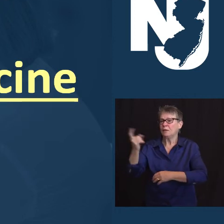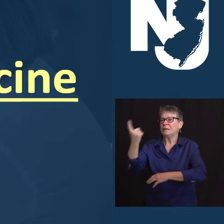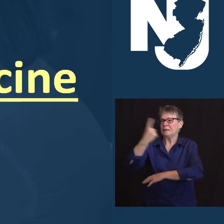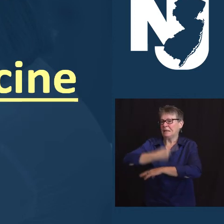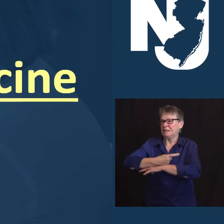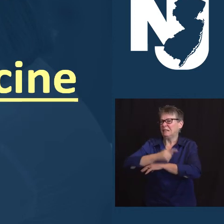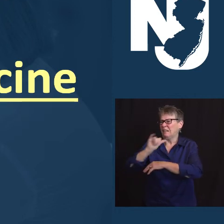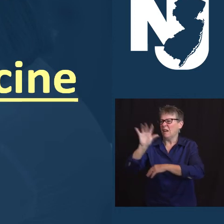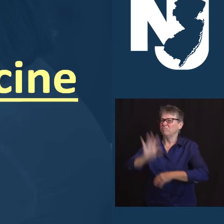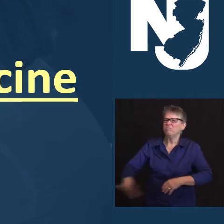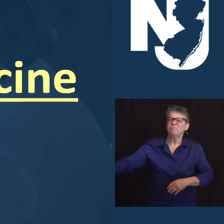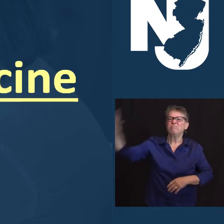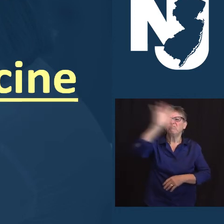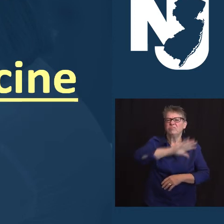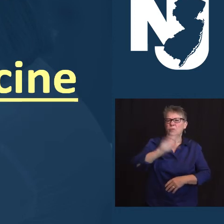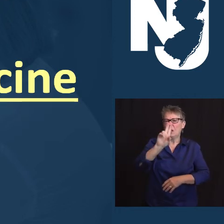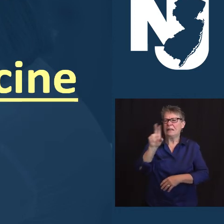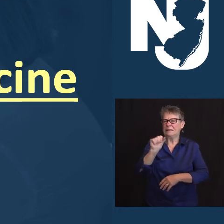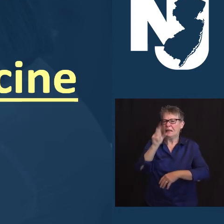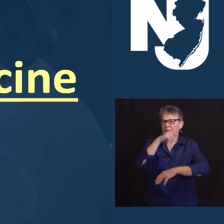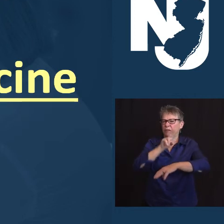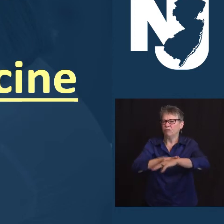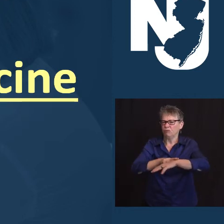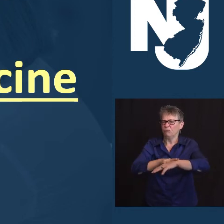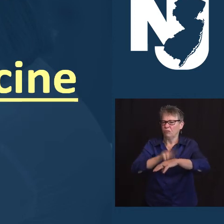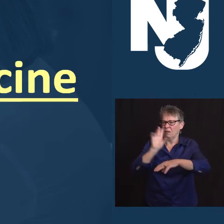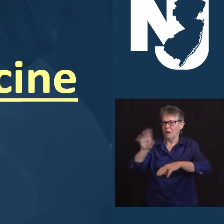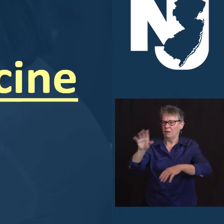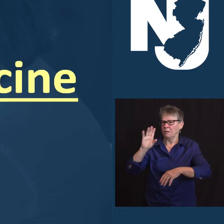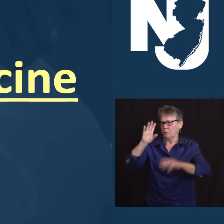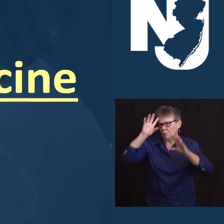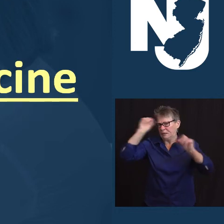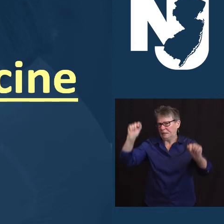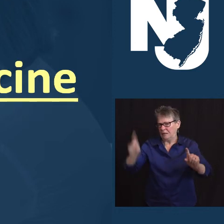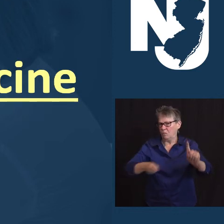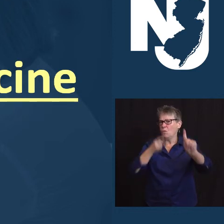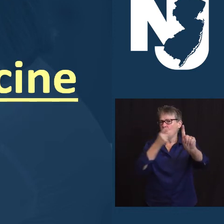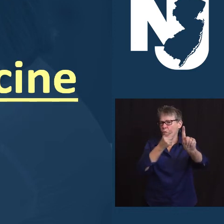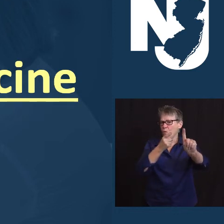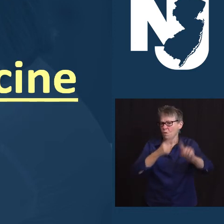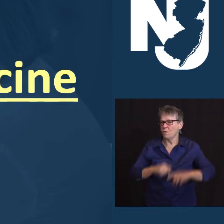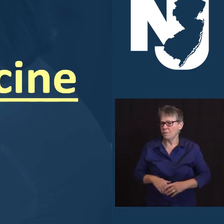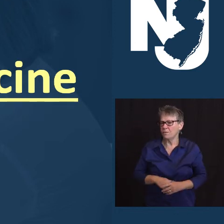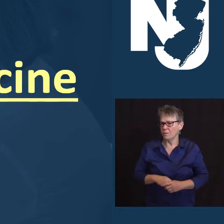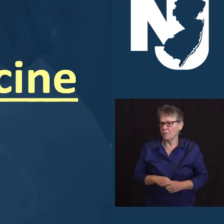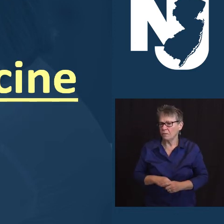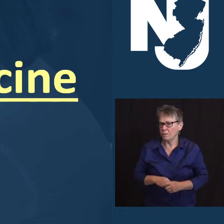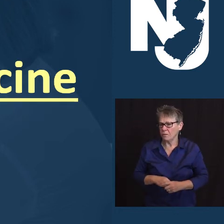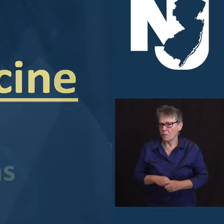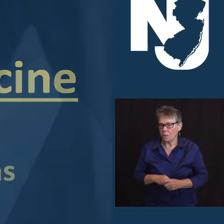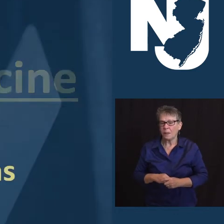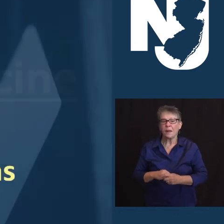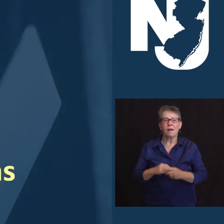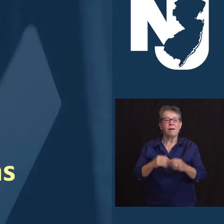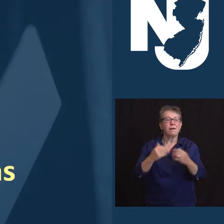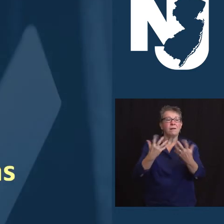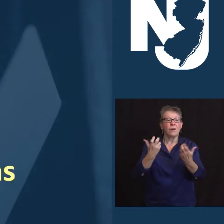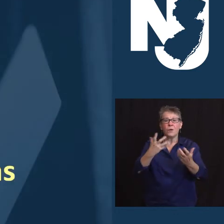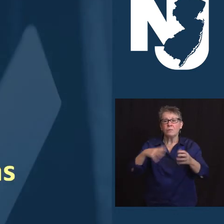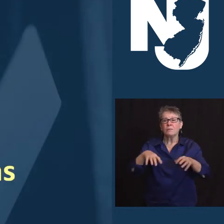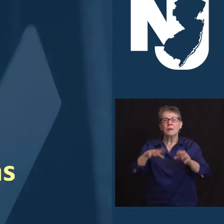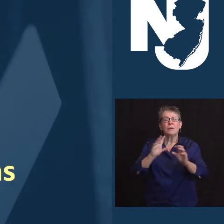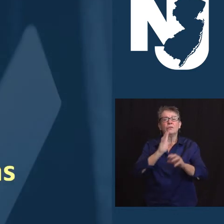districts, charter schools, Renaissance schools, and schools for students with disabilities. We are reporting a strong